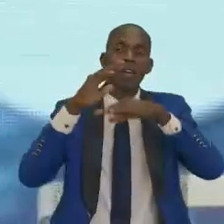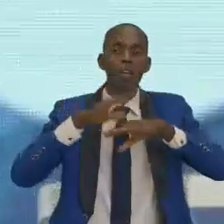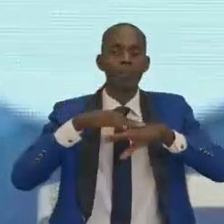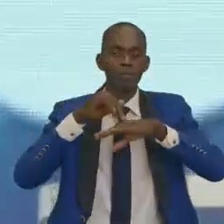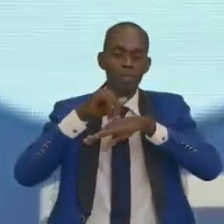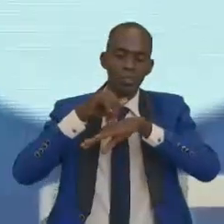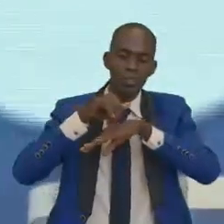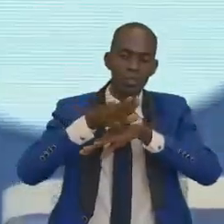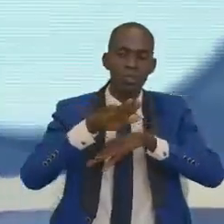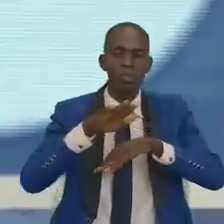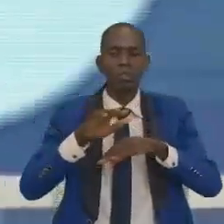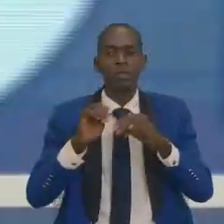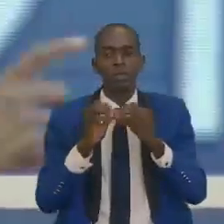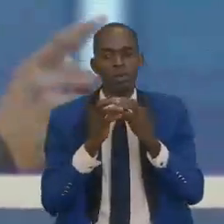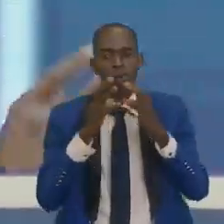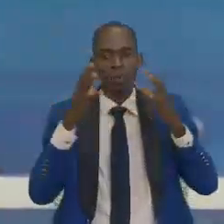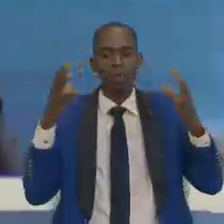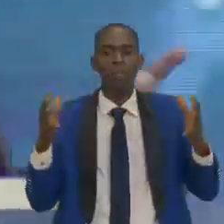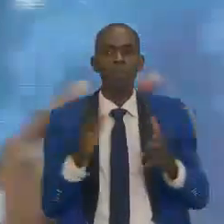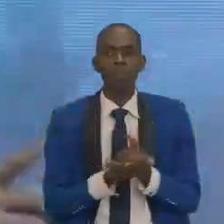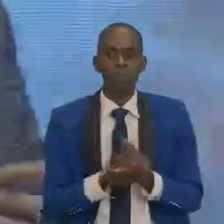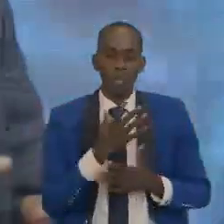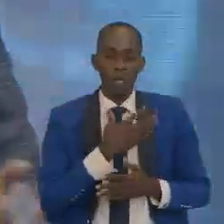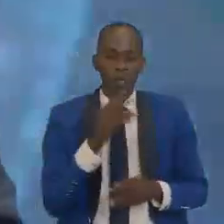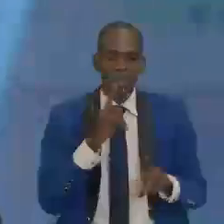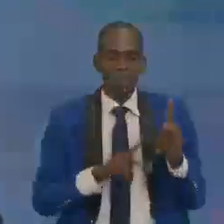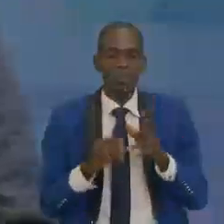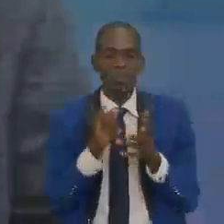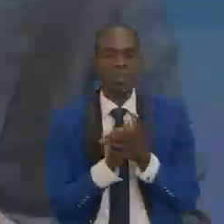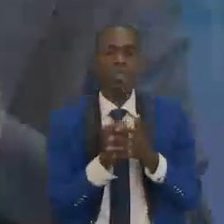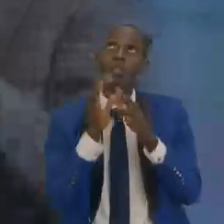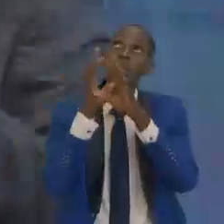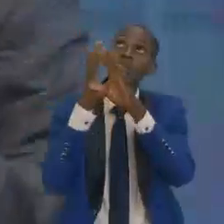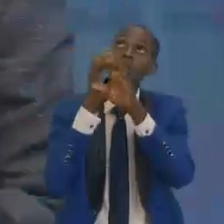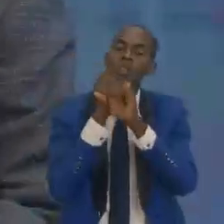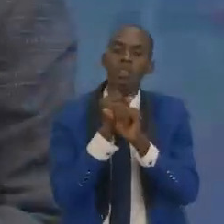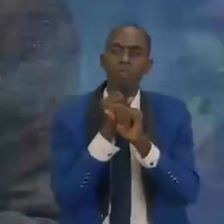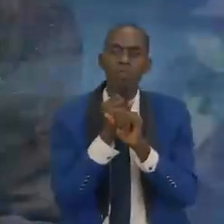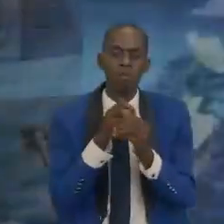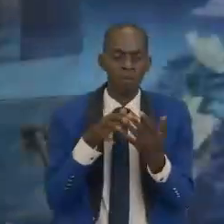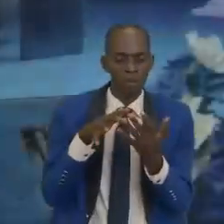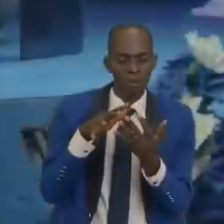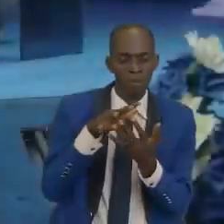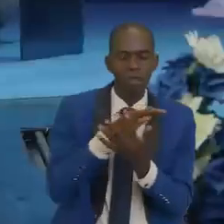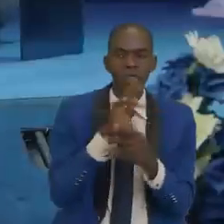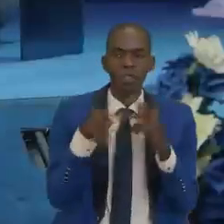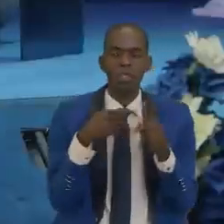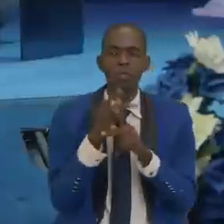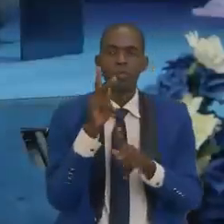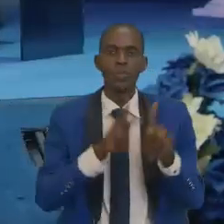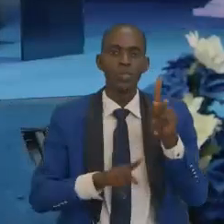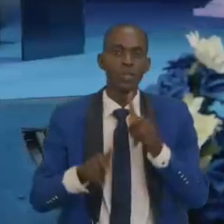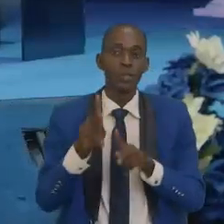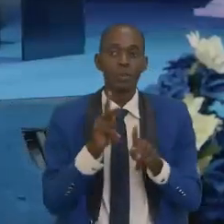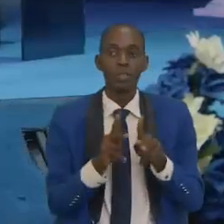sent abundance. And the people that receive, those people are the